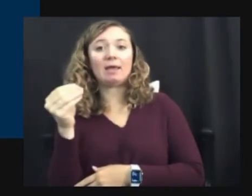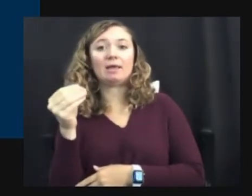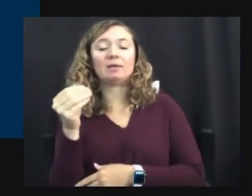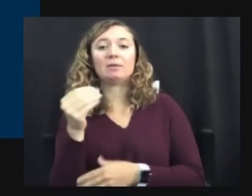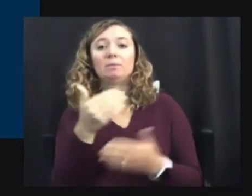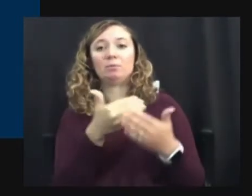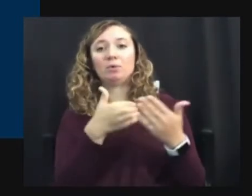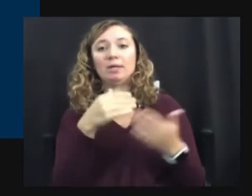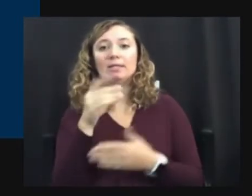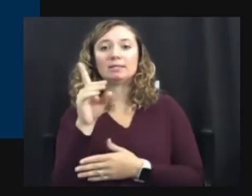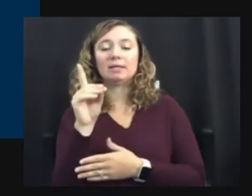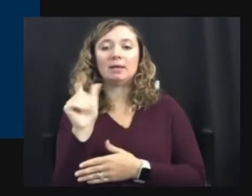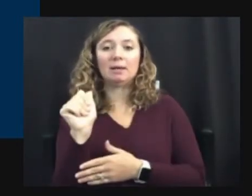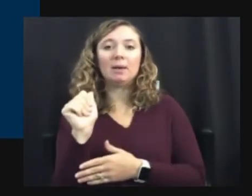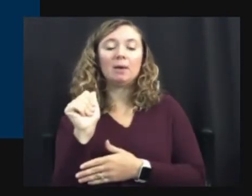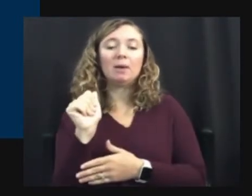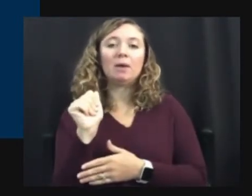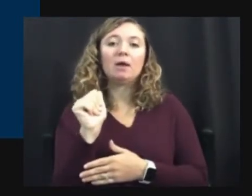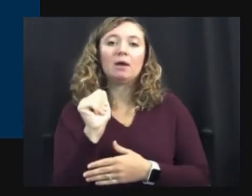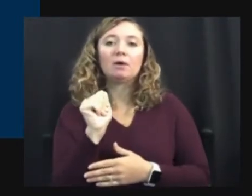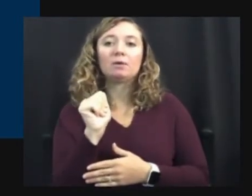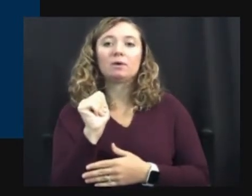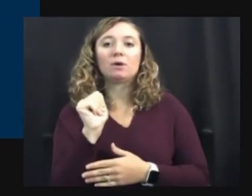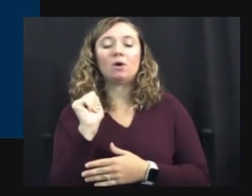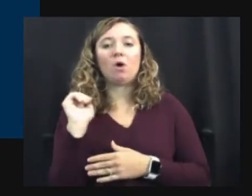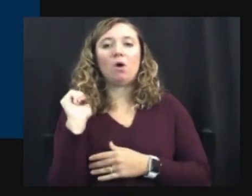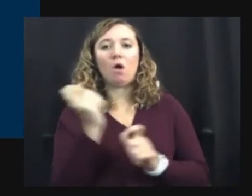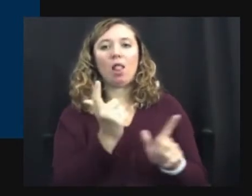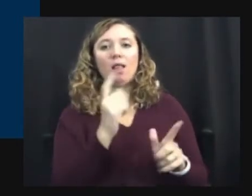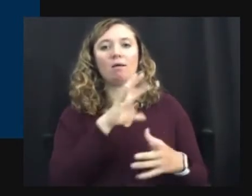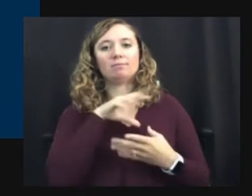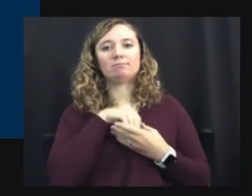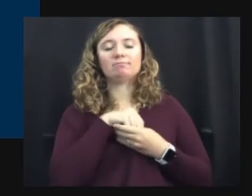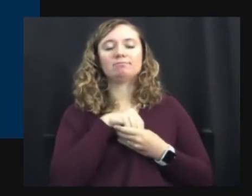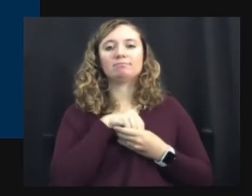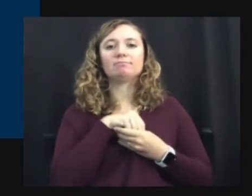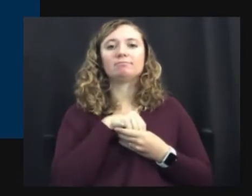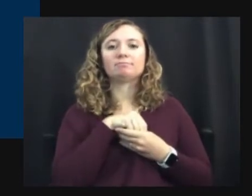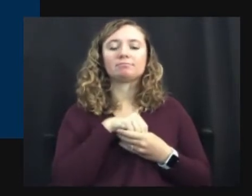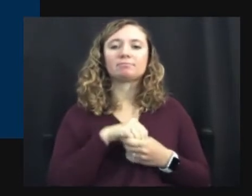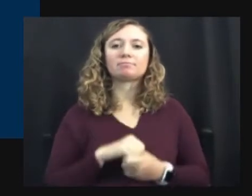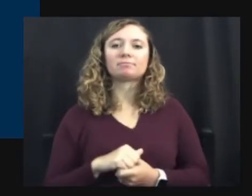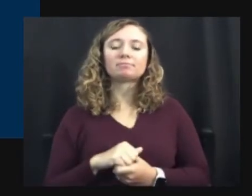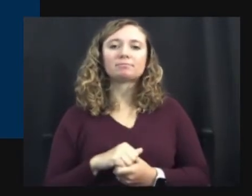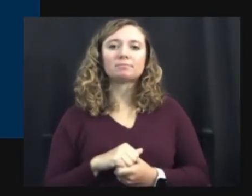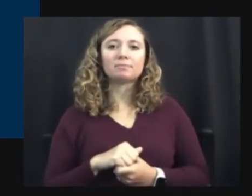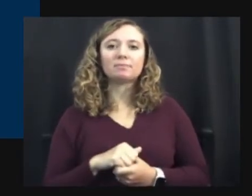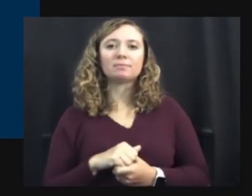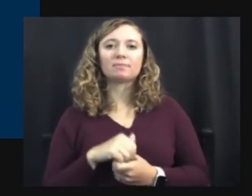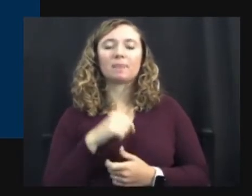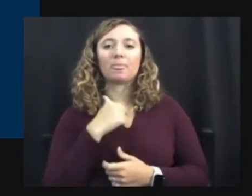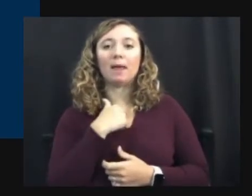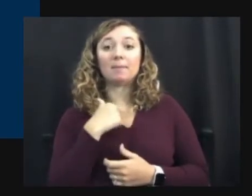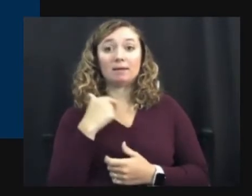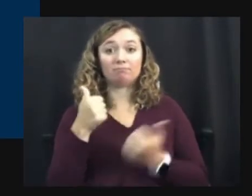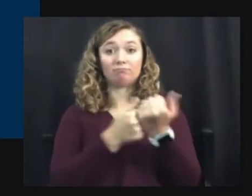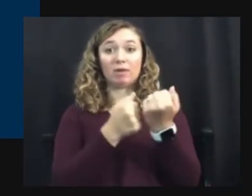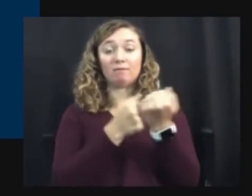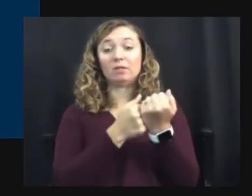other things. I'm a disability justice advocate. I do formal and informal